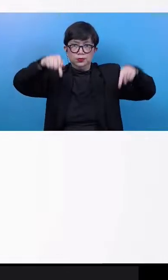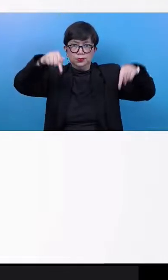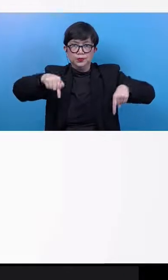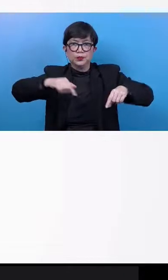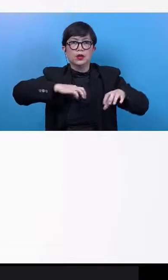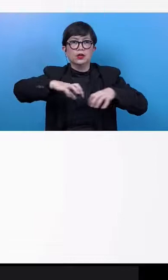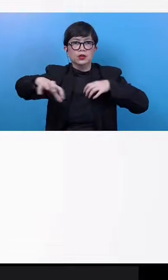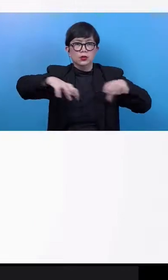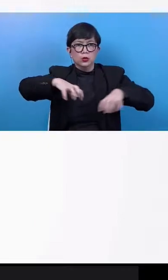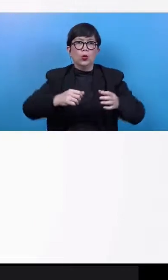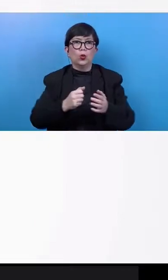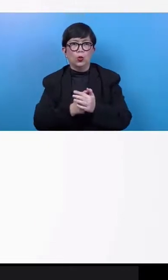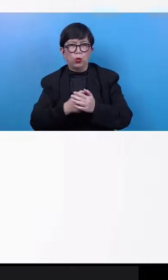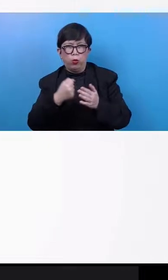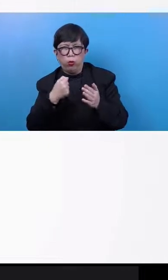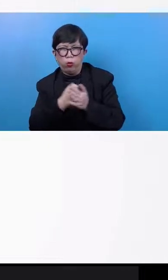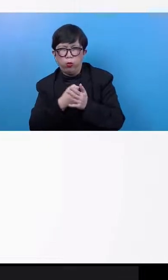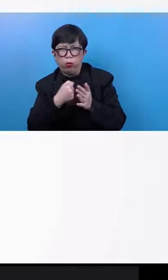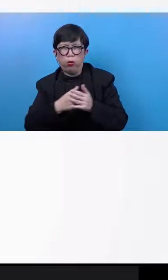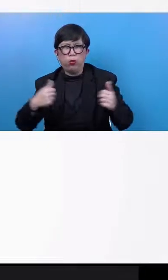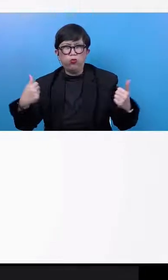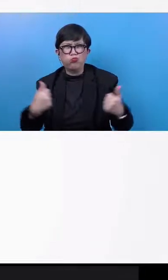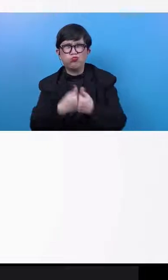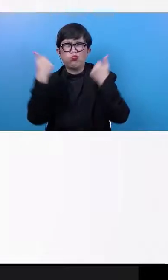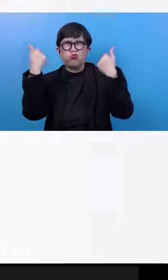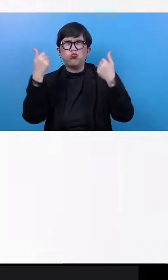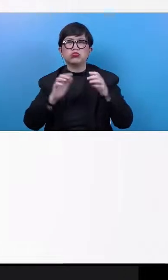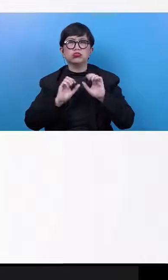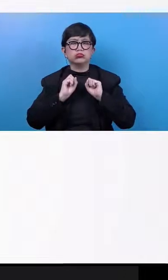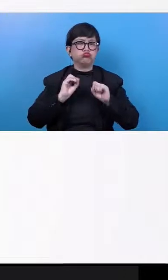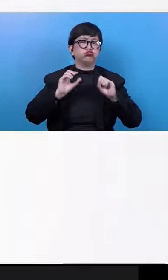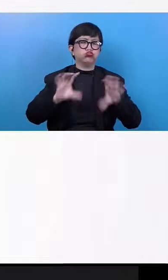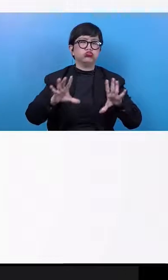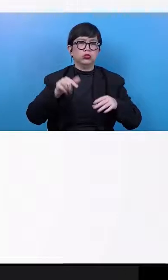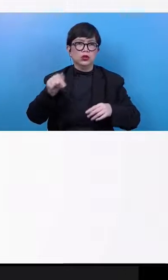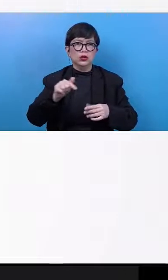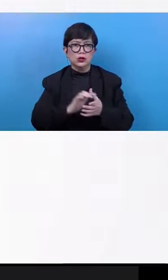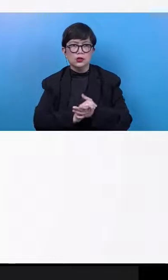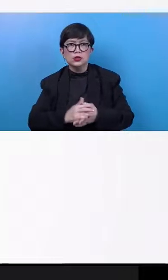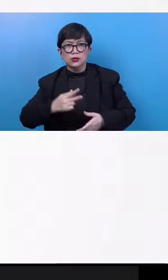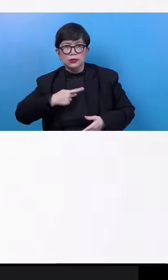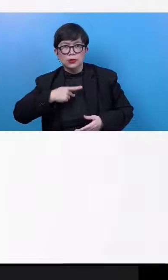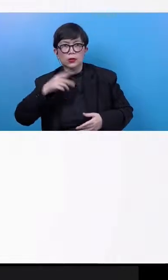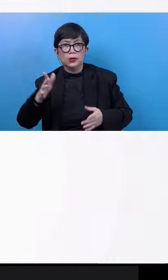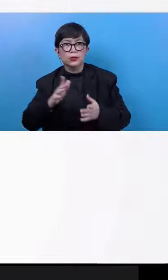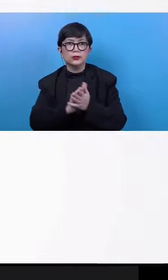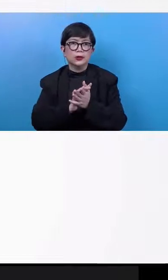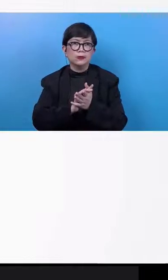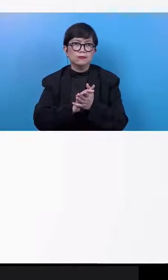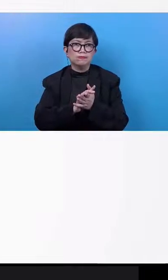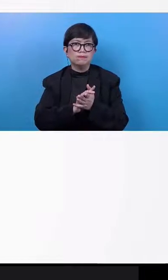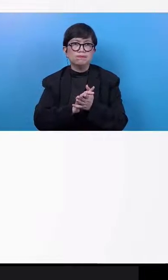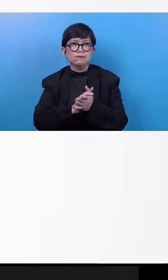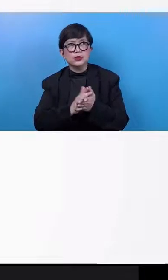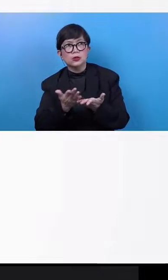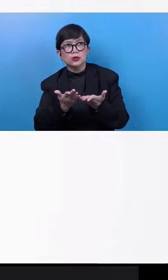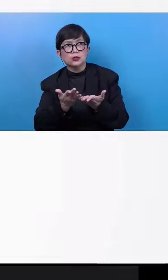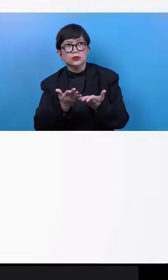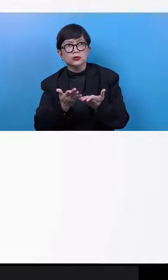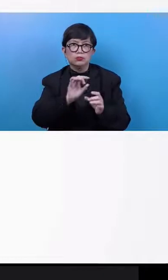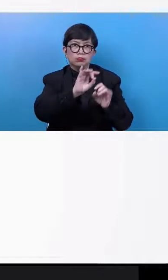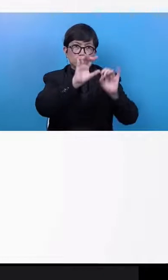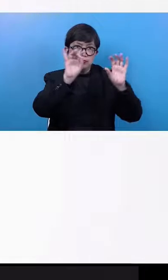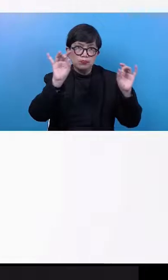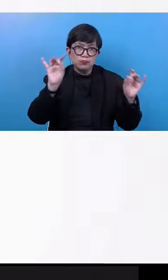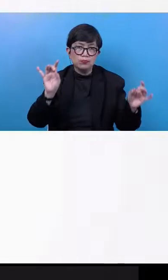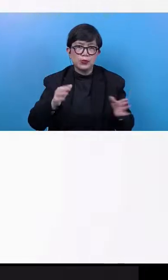is not the usual scenario that we practiced. We always have scenarios for earthquake, for floods, and volcanic eruptions.